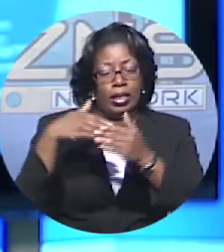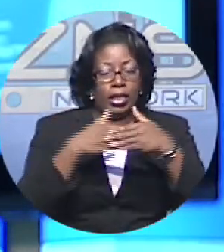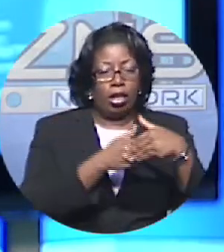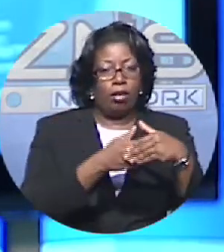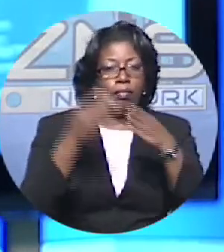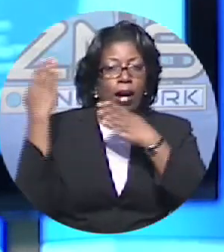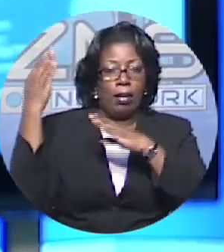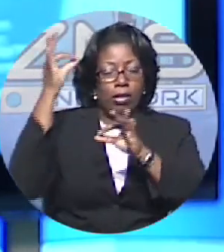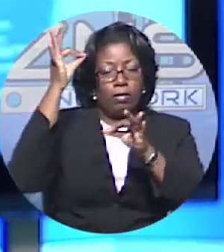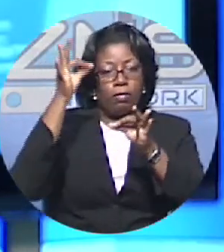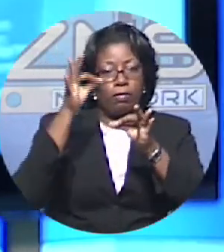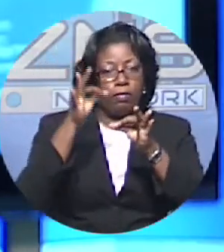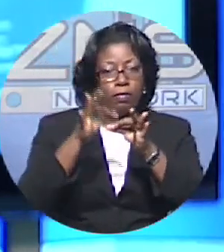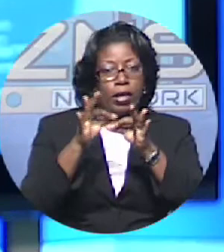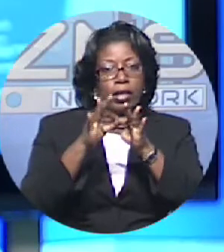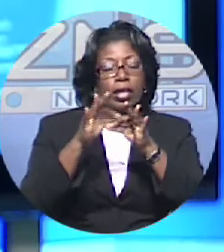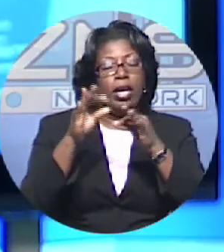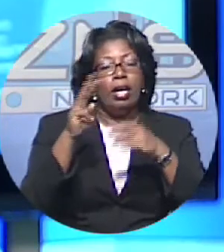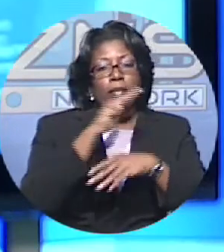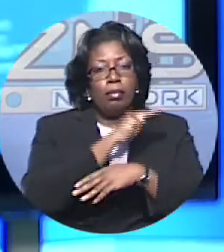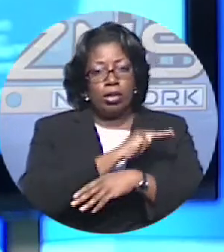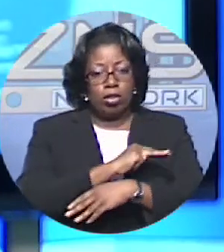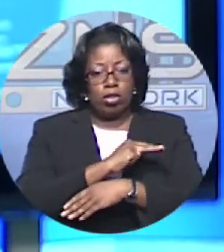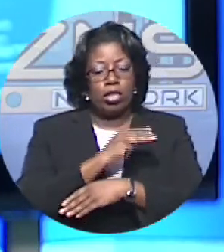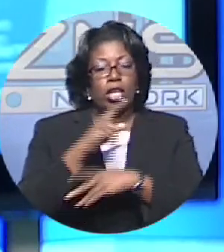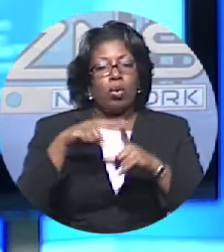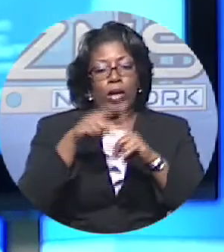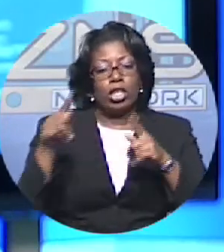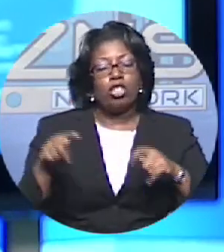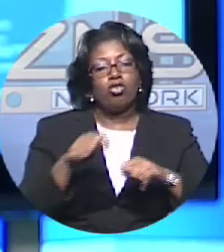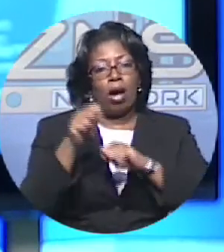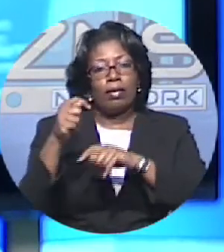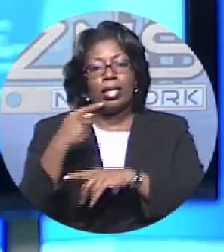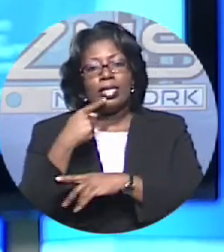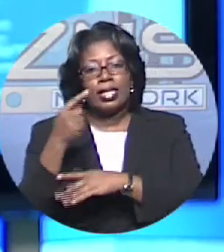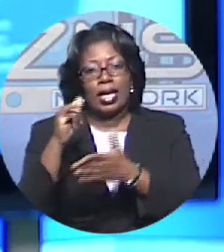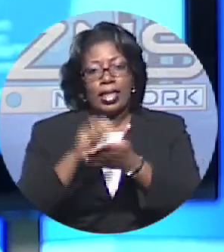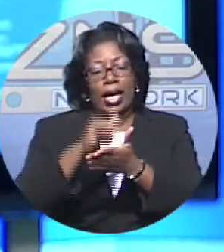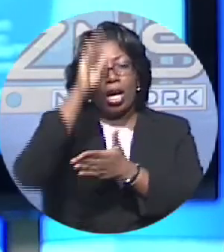confident that when he travels abroad from here on in, he can truly say